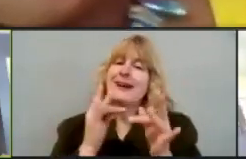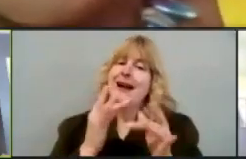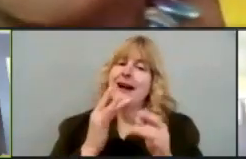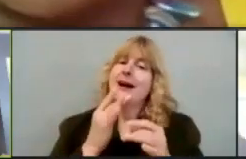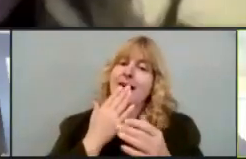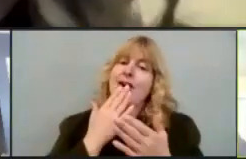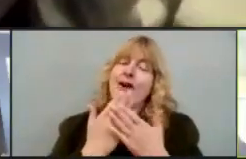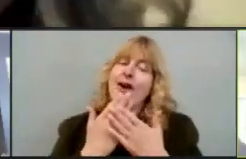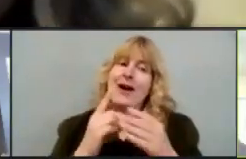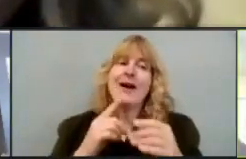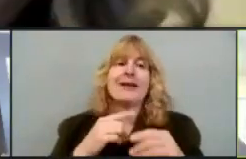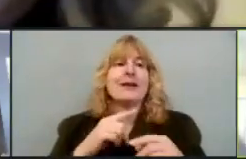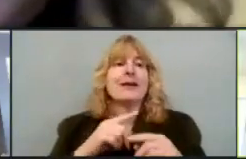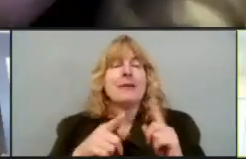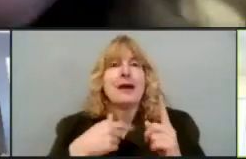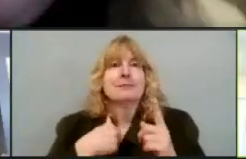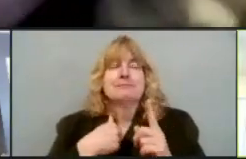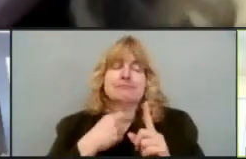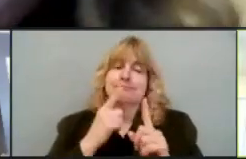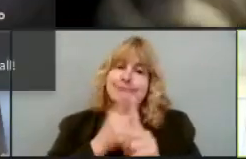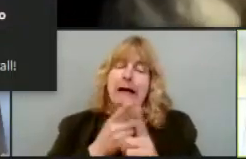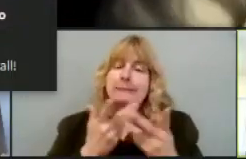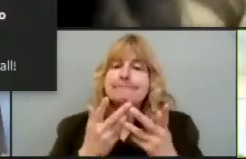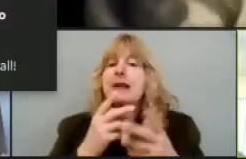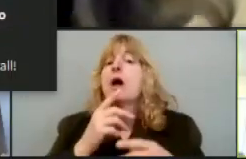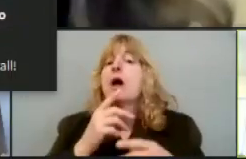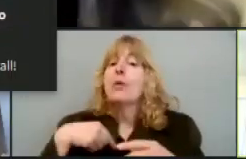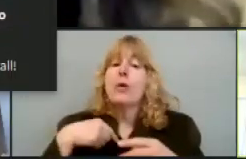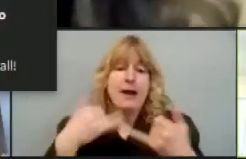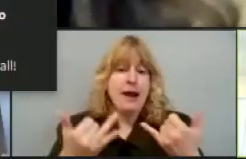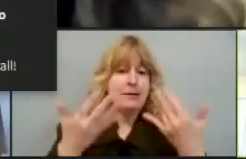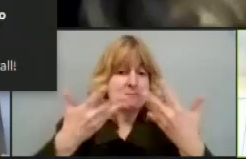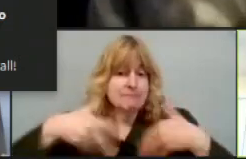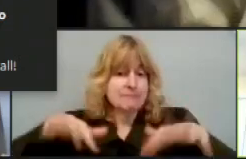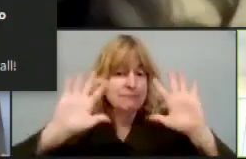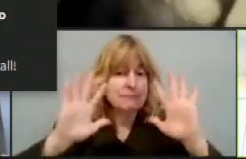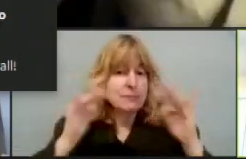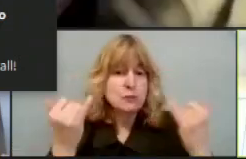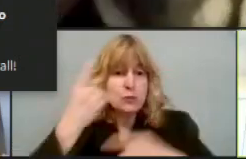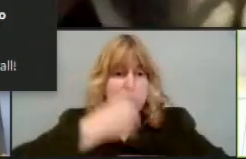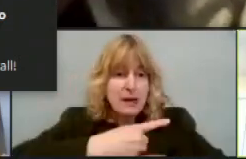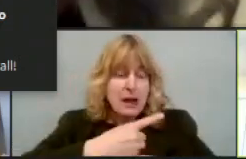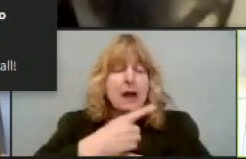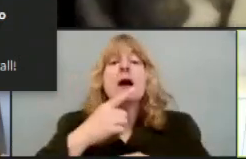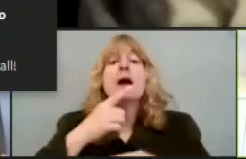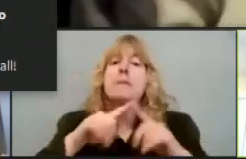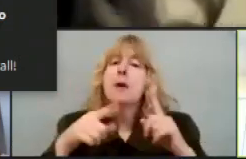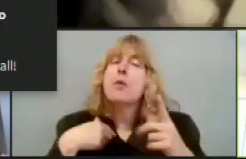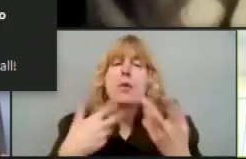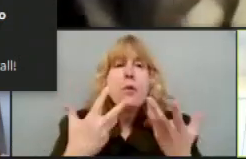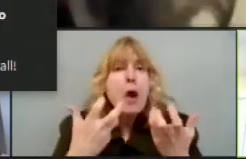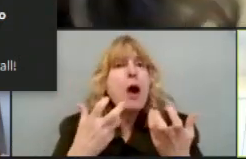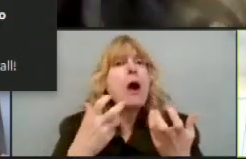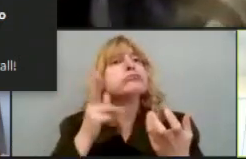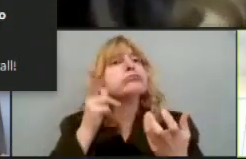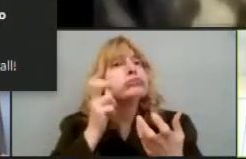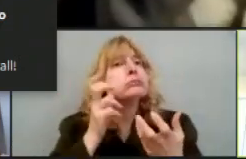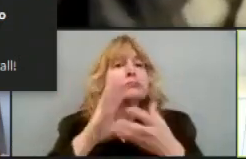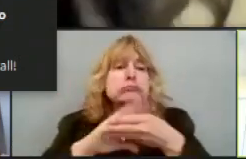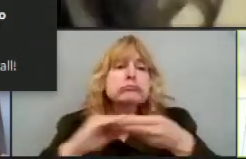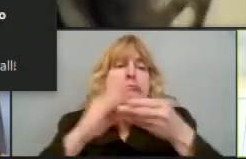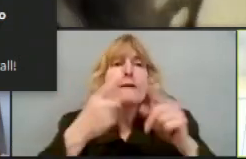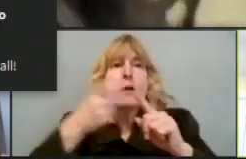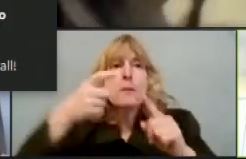that's it. We're done for today. Remember that we always want to hear from you. So keep your comments, keep your